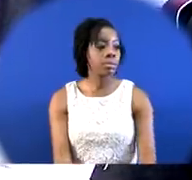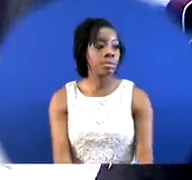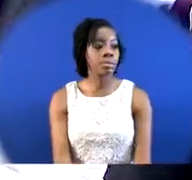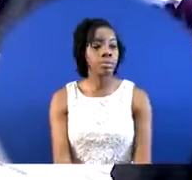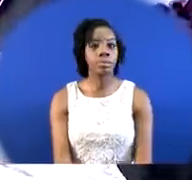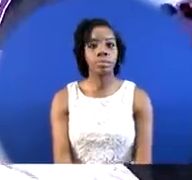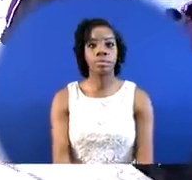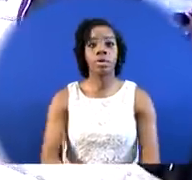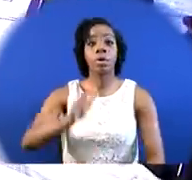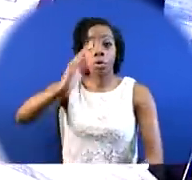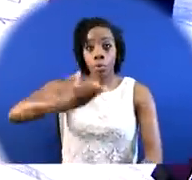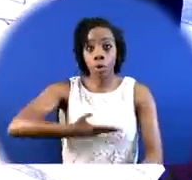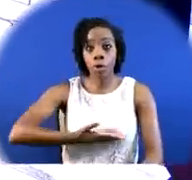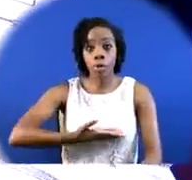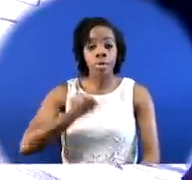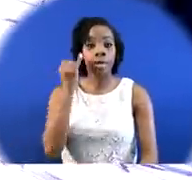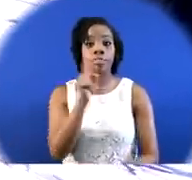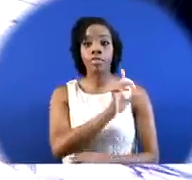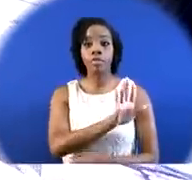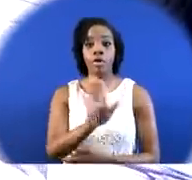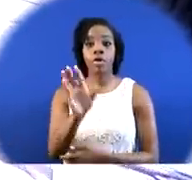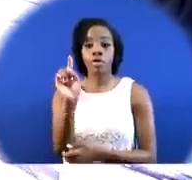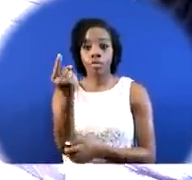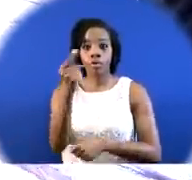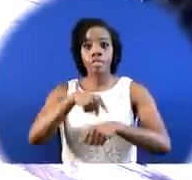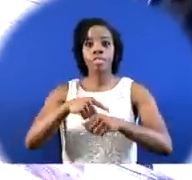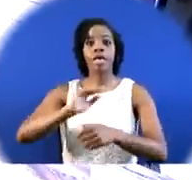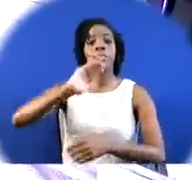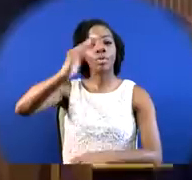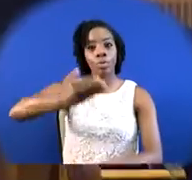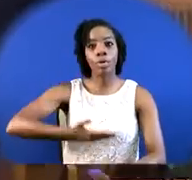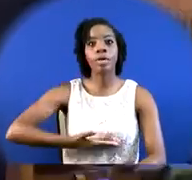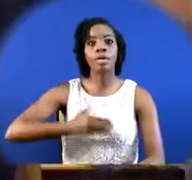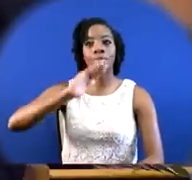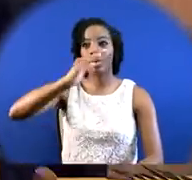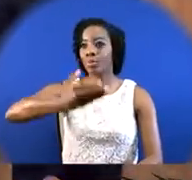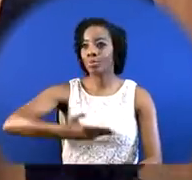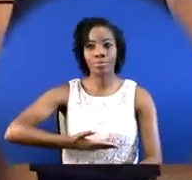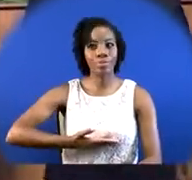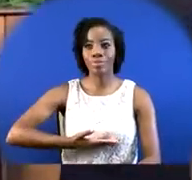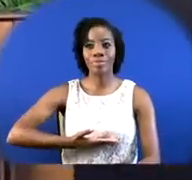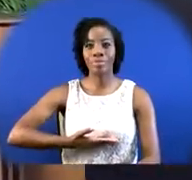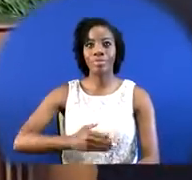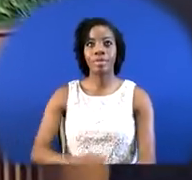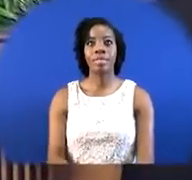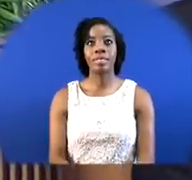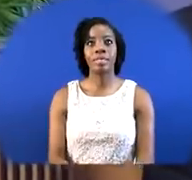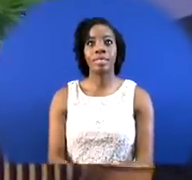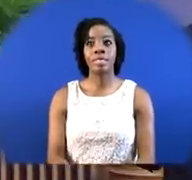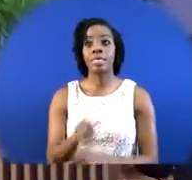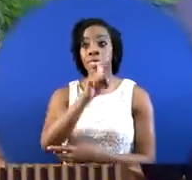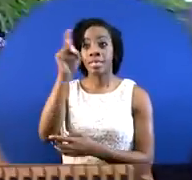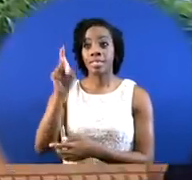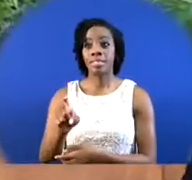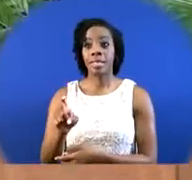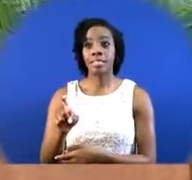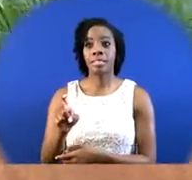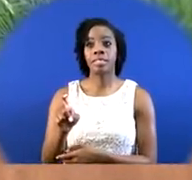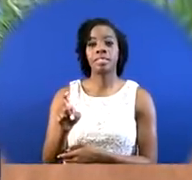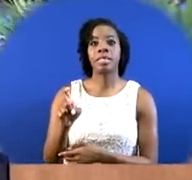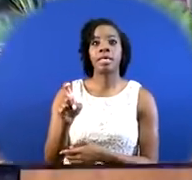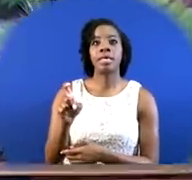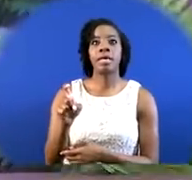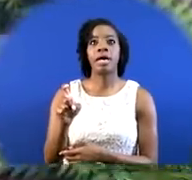welcome. Welcome. Welcome. Welcome, welcome to the Texas Southern Panhellenic Council.